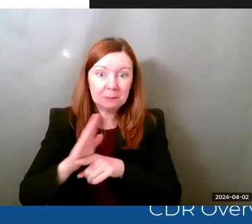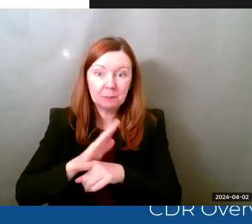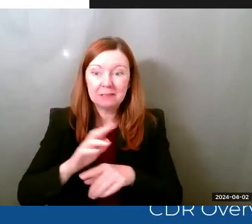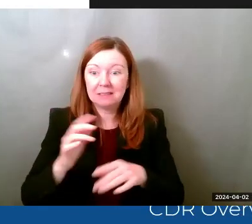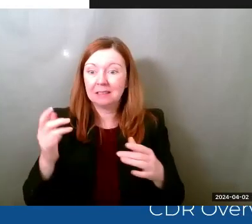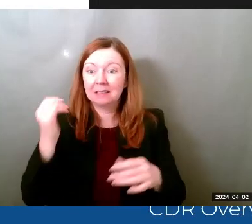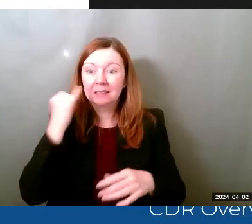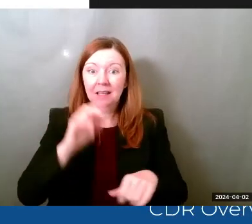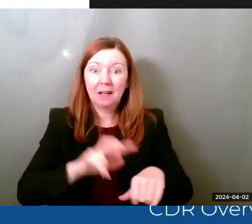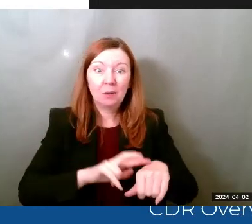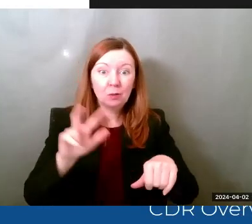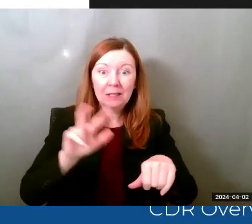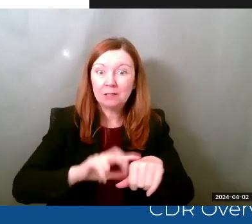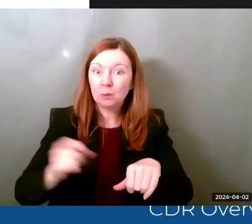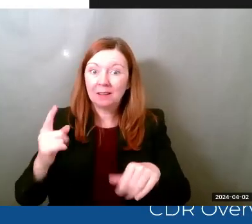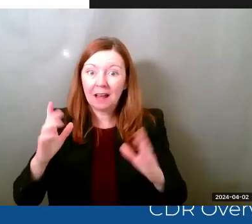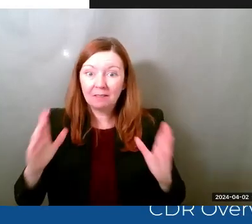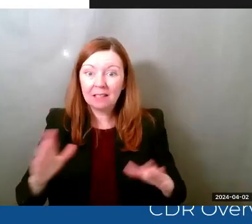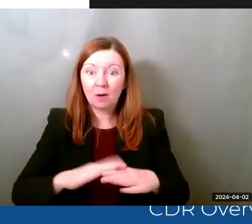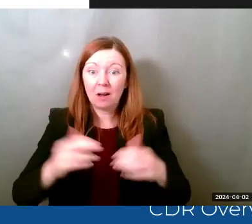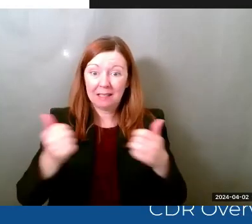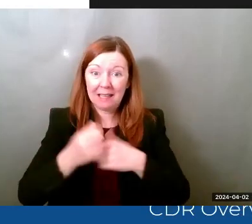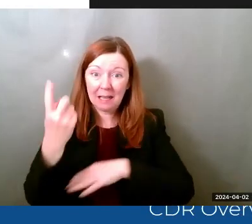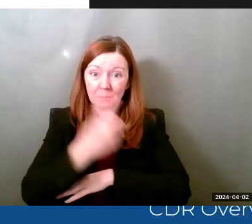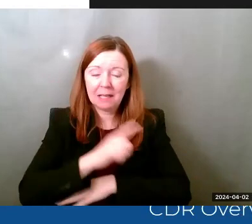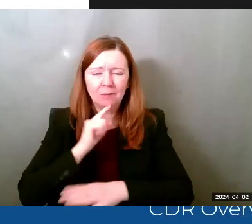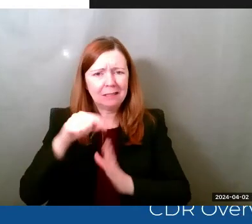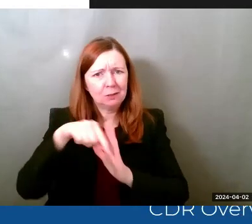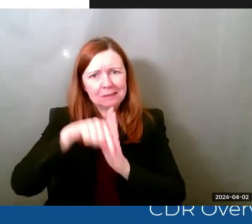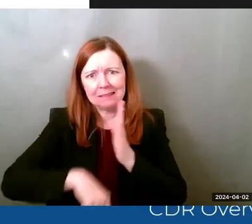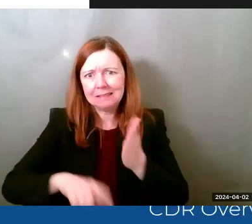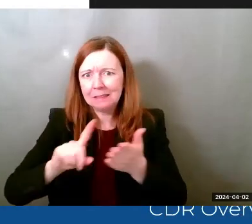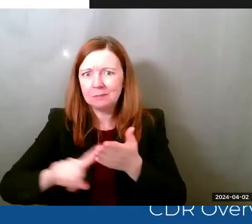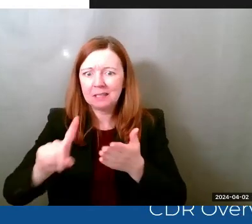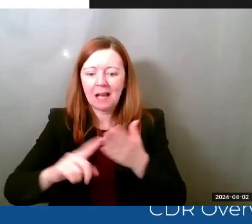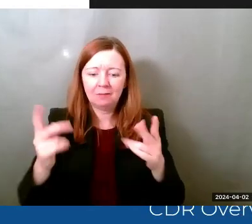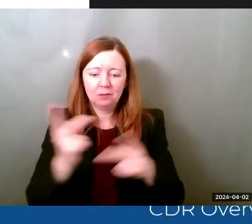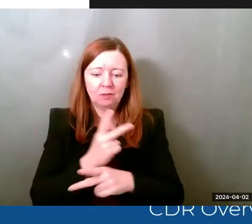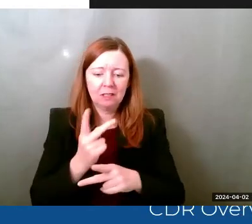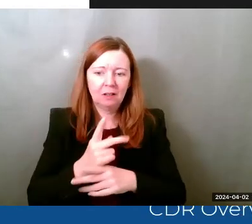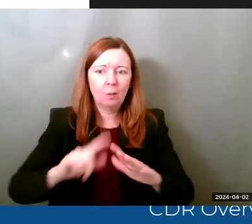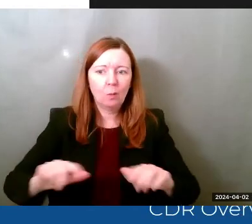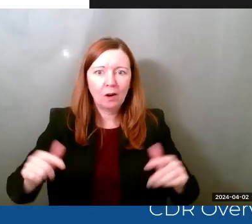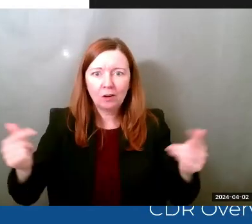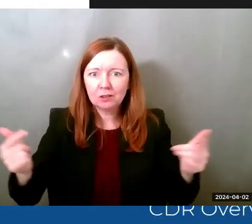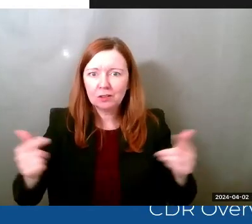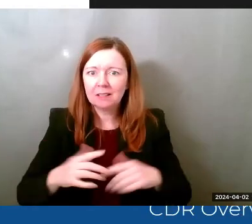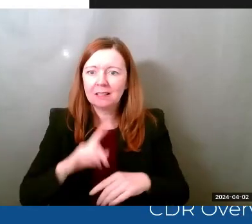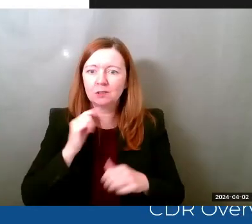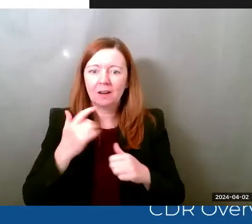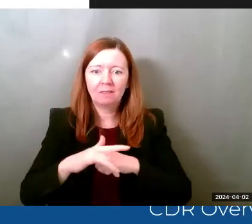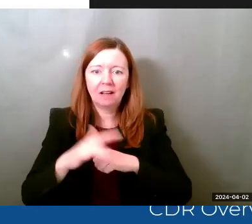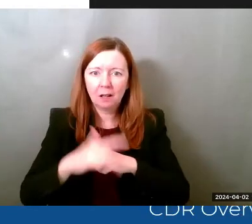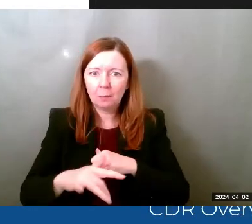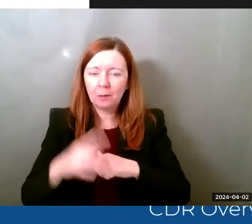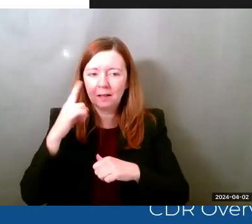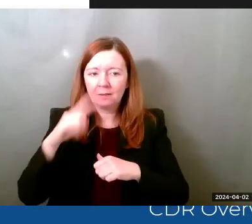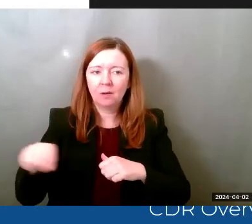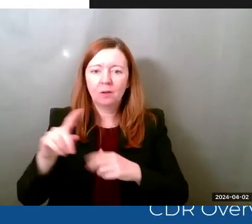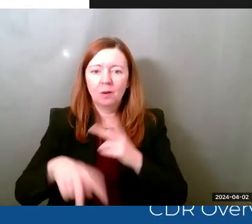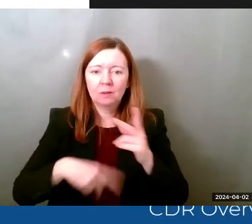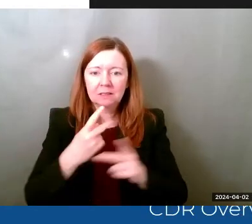to 11 on game day, and really do a deep dive to try to figure out what alternatives are available. And for those